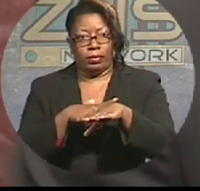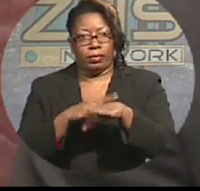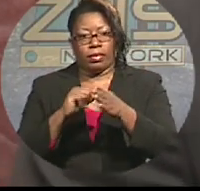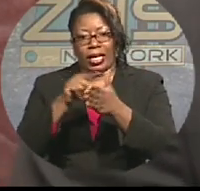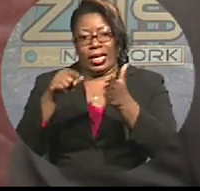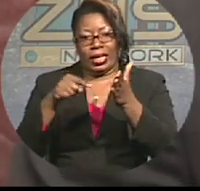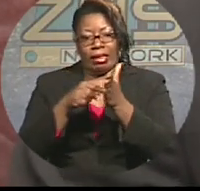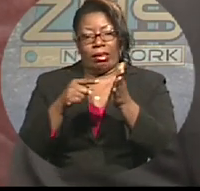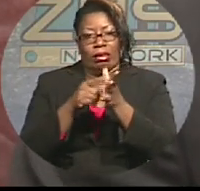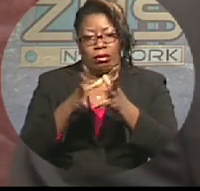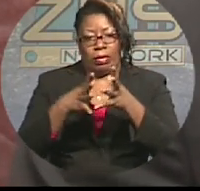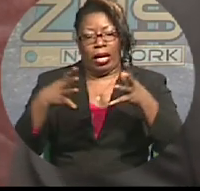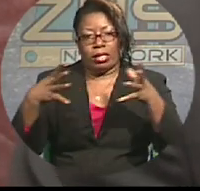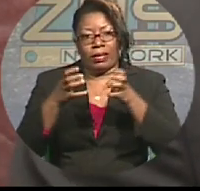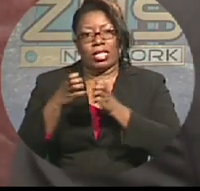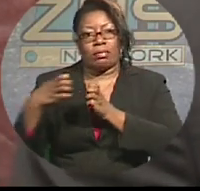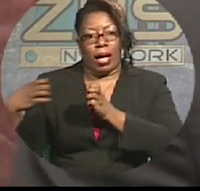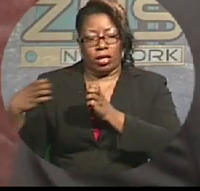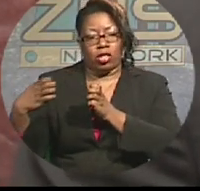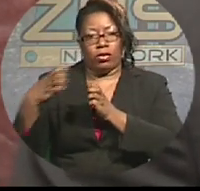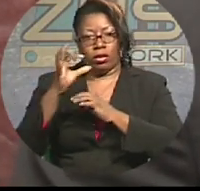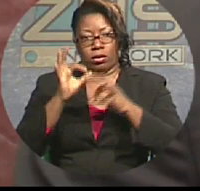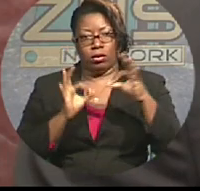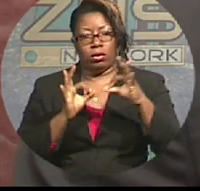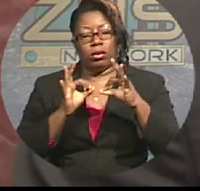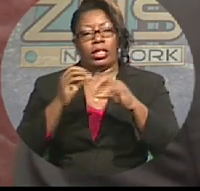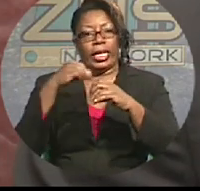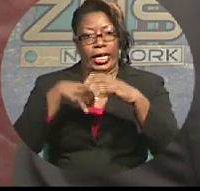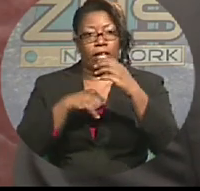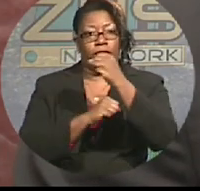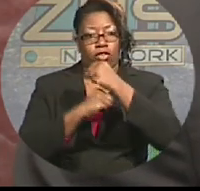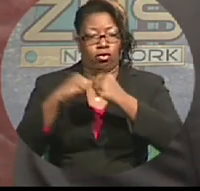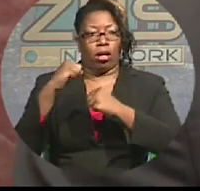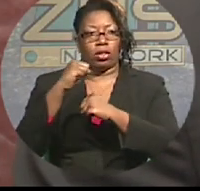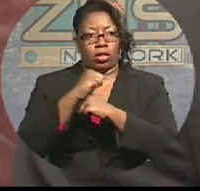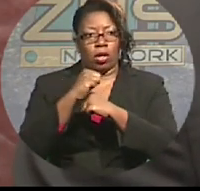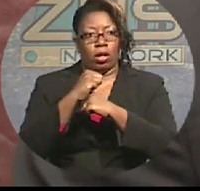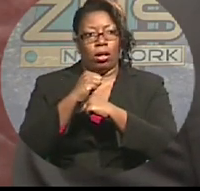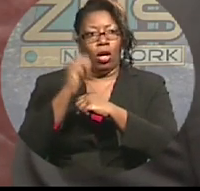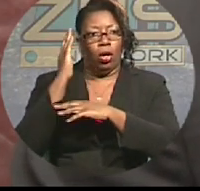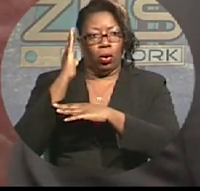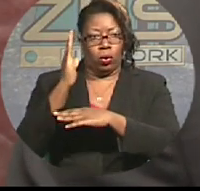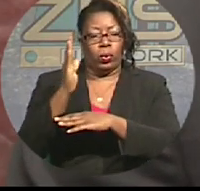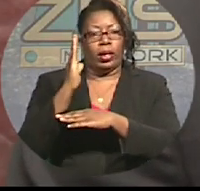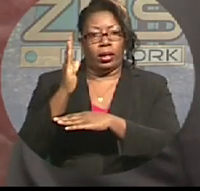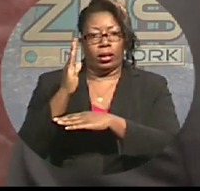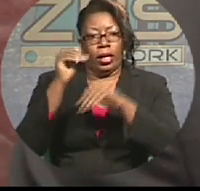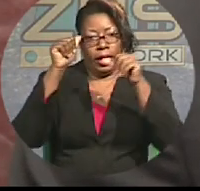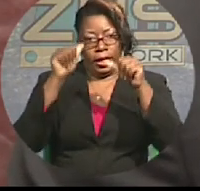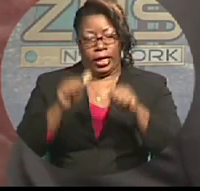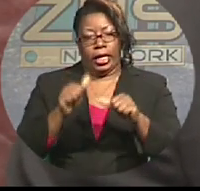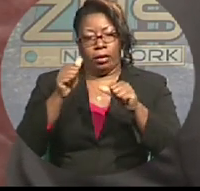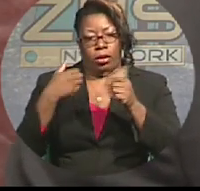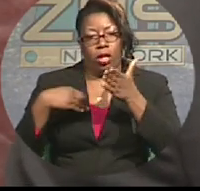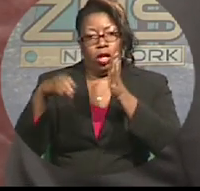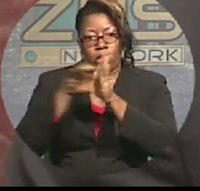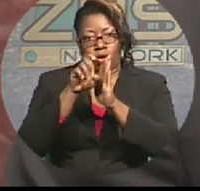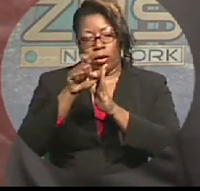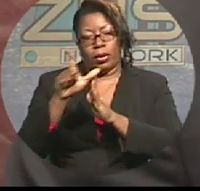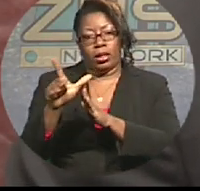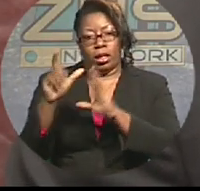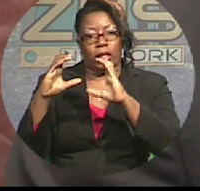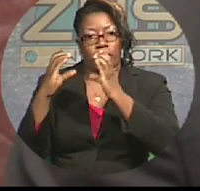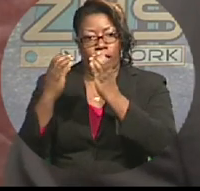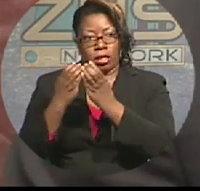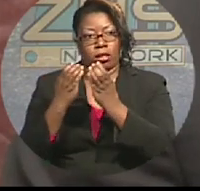This massive expansion of the judicial infrastructure will enable criminal cases to